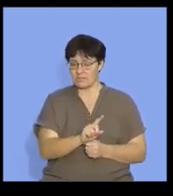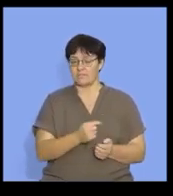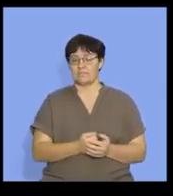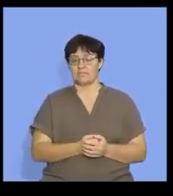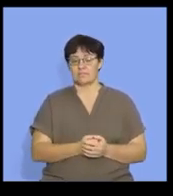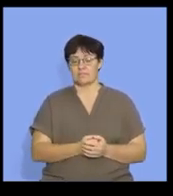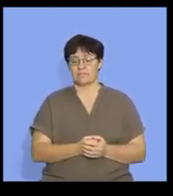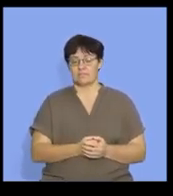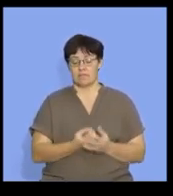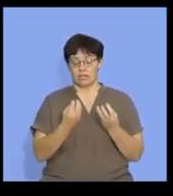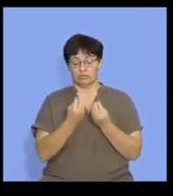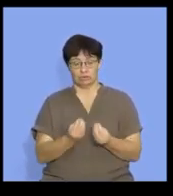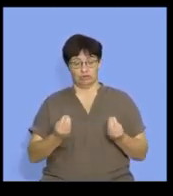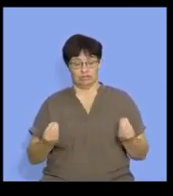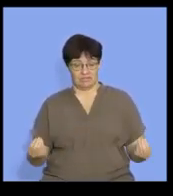children